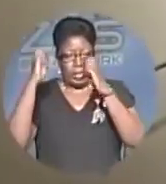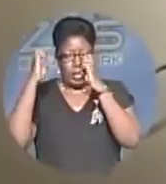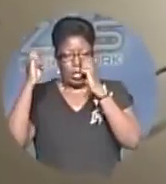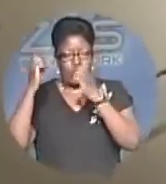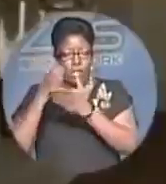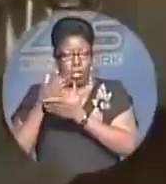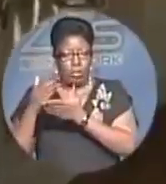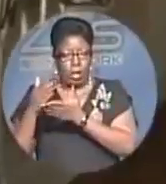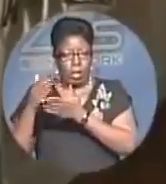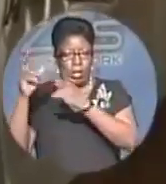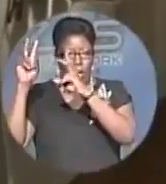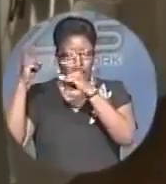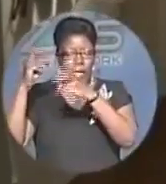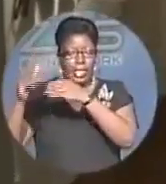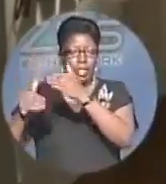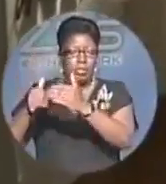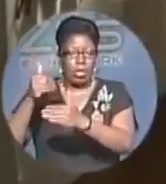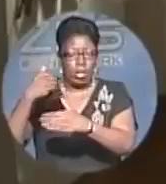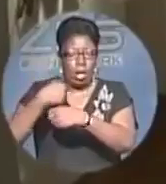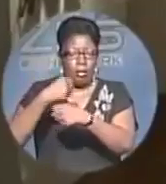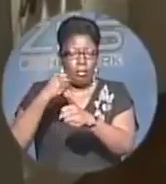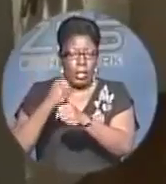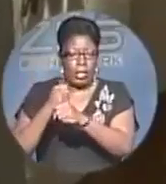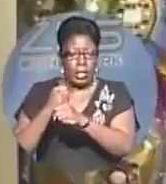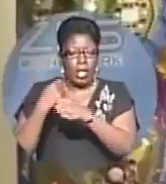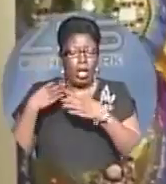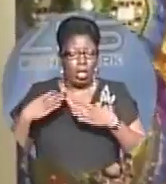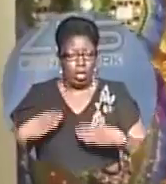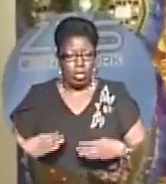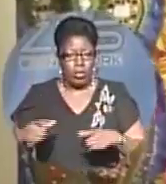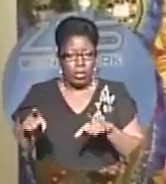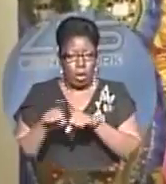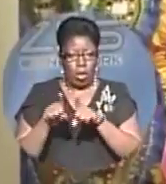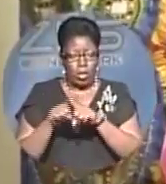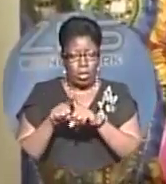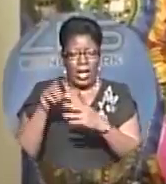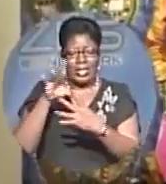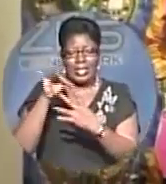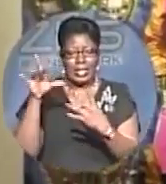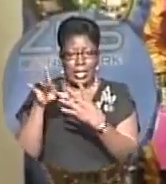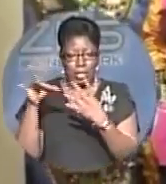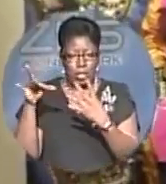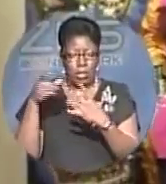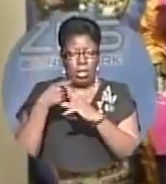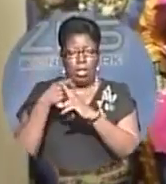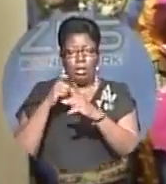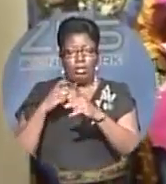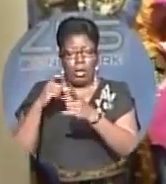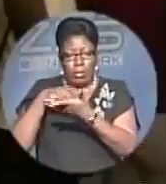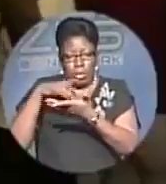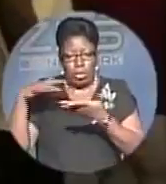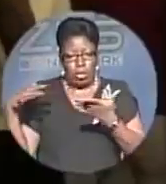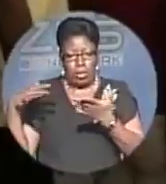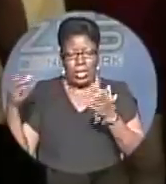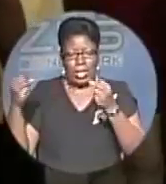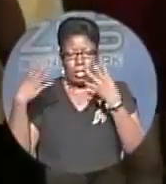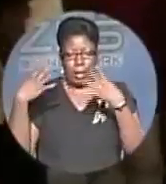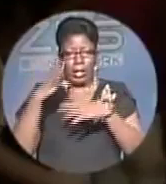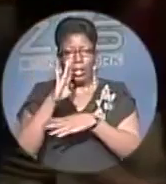feature highlighting the process of making costumes and selections by students inspired by his work and Junkanoo.